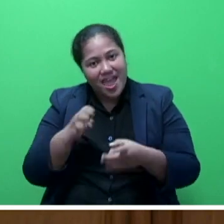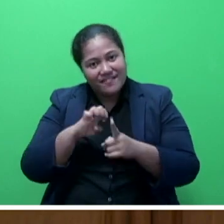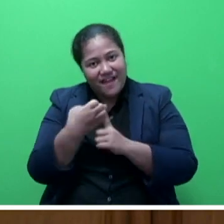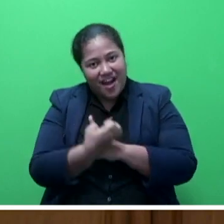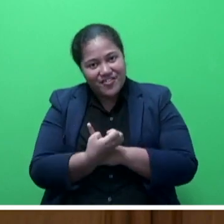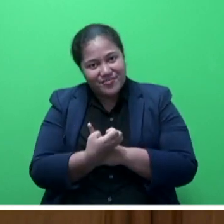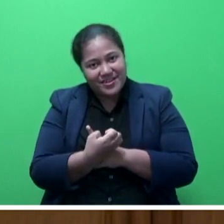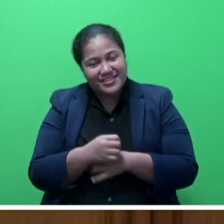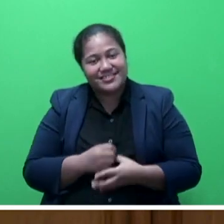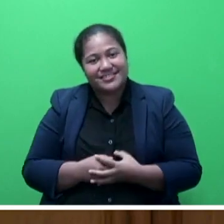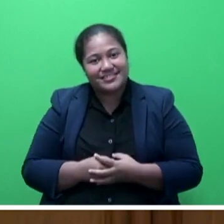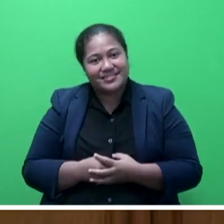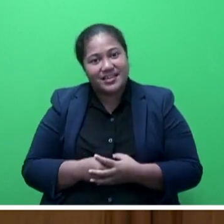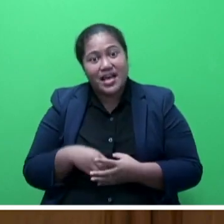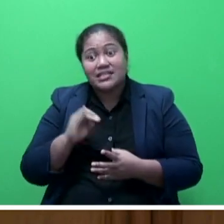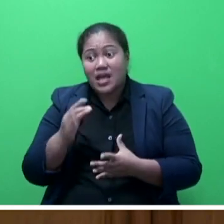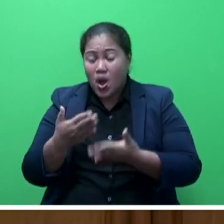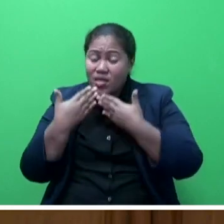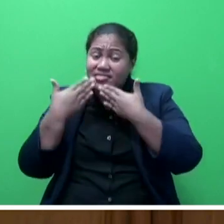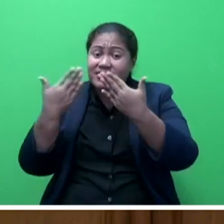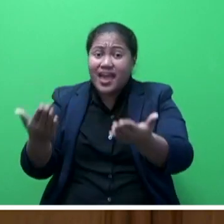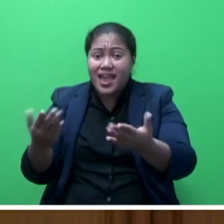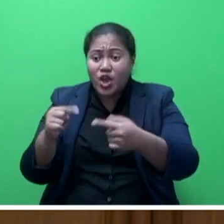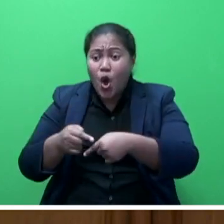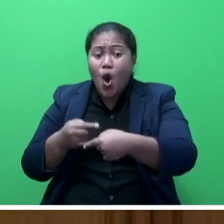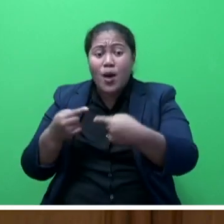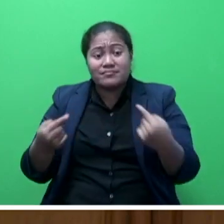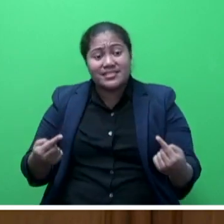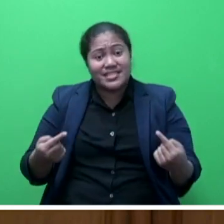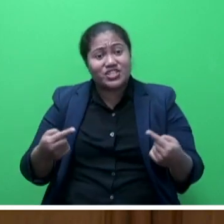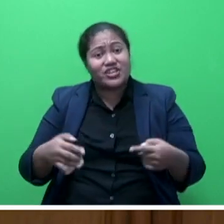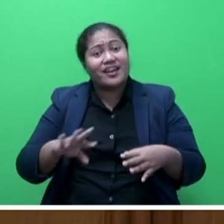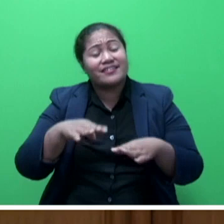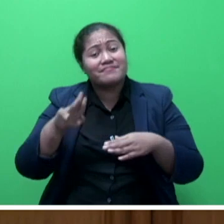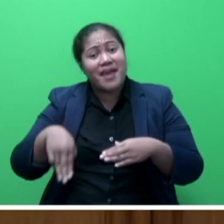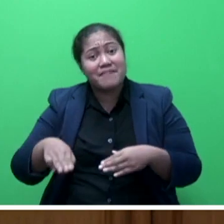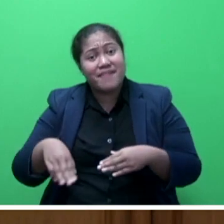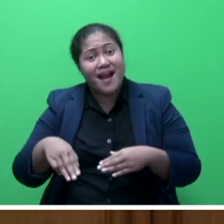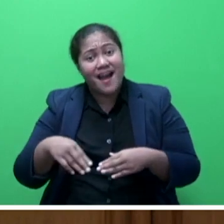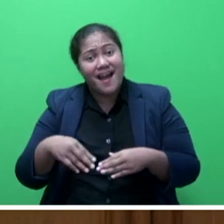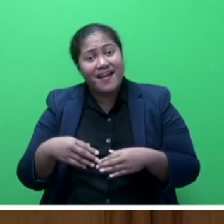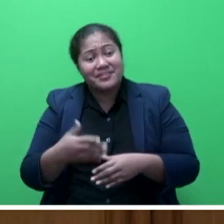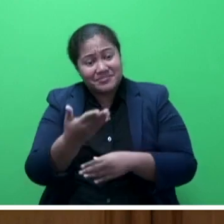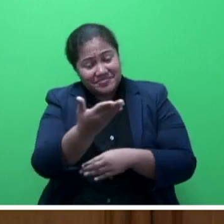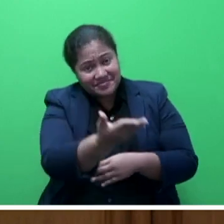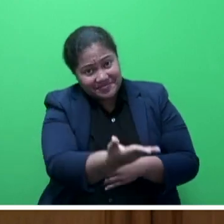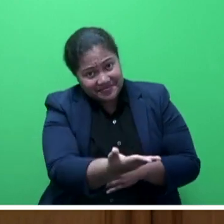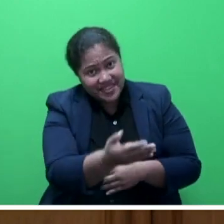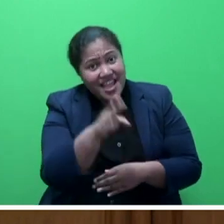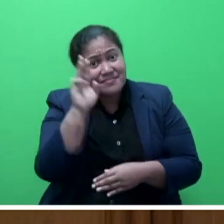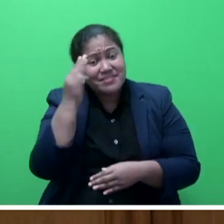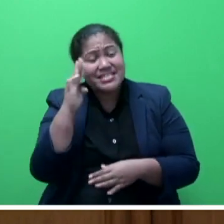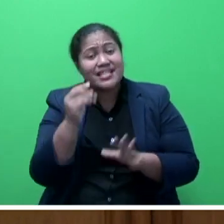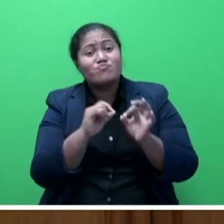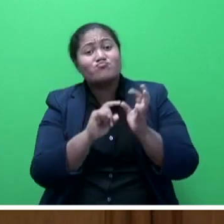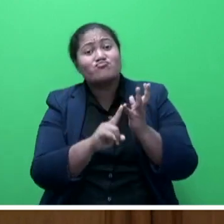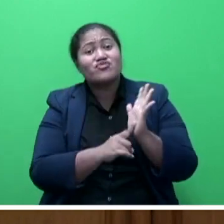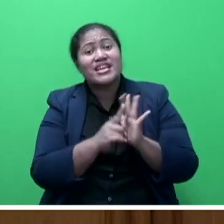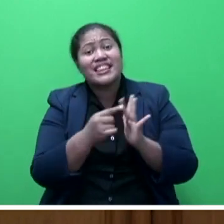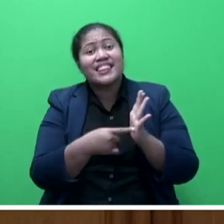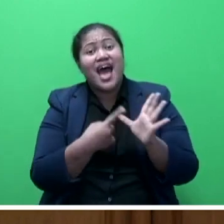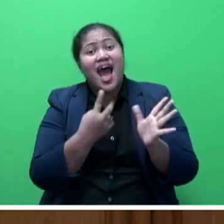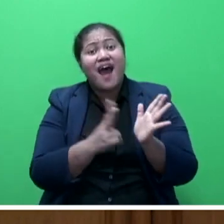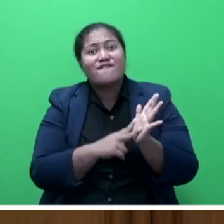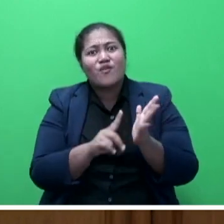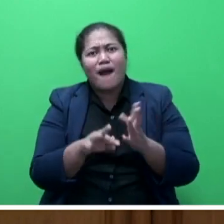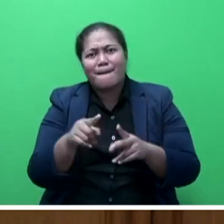May I thank Opposition Member of Parliament, Hon Moses Bulitago, for his positive comments on the planting of 13